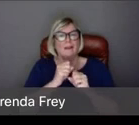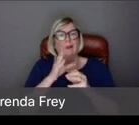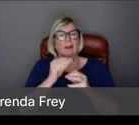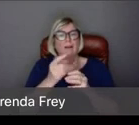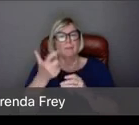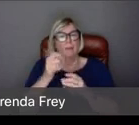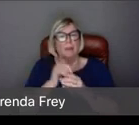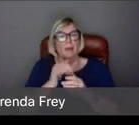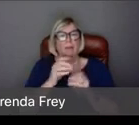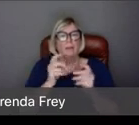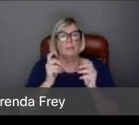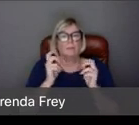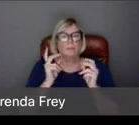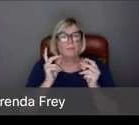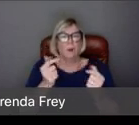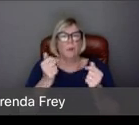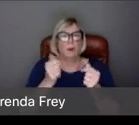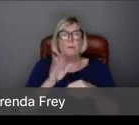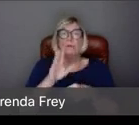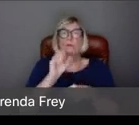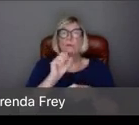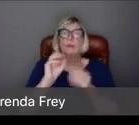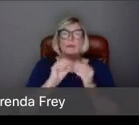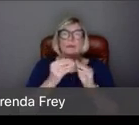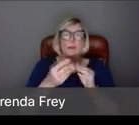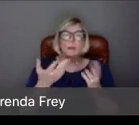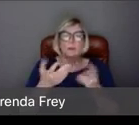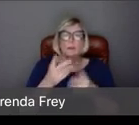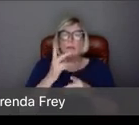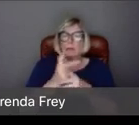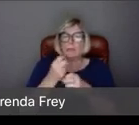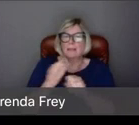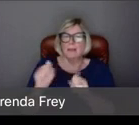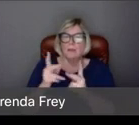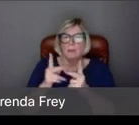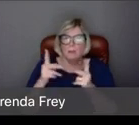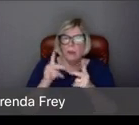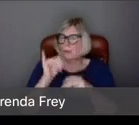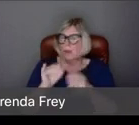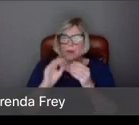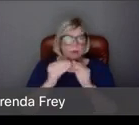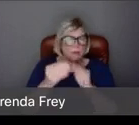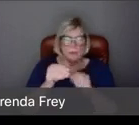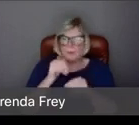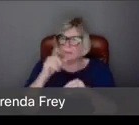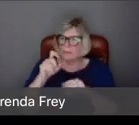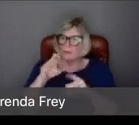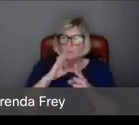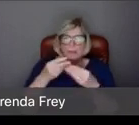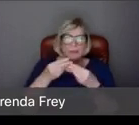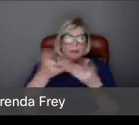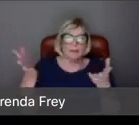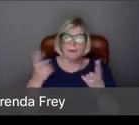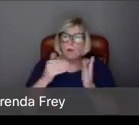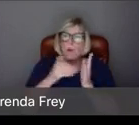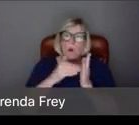So a social security number, keep it in a safe place, a safe location. This is a number that does not need to be given out as